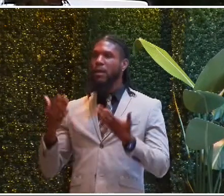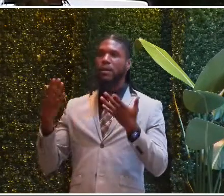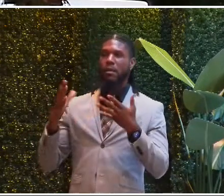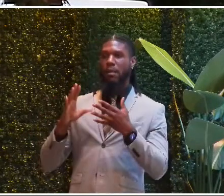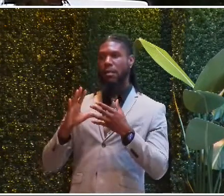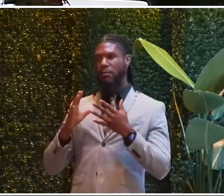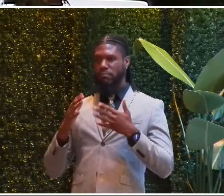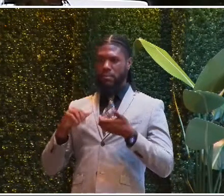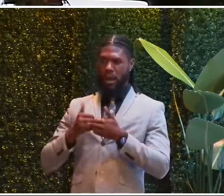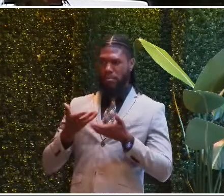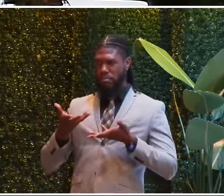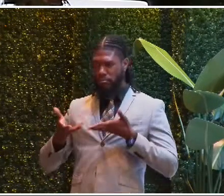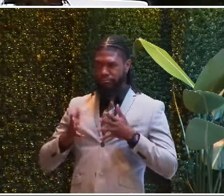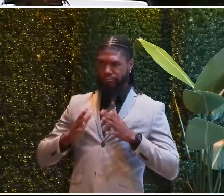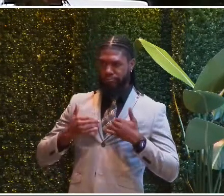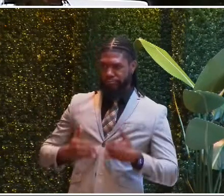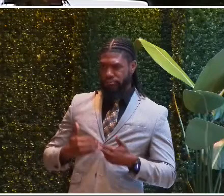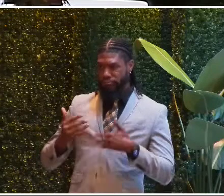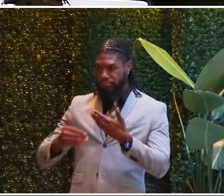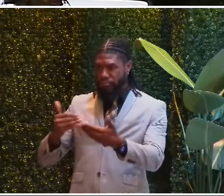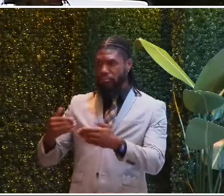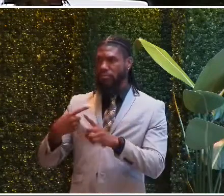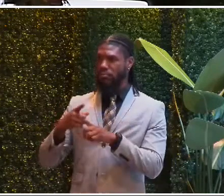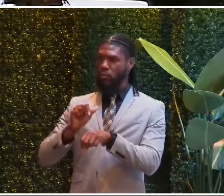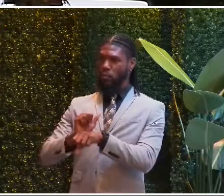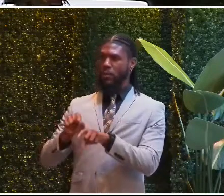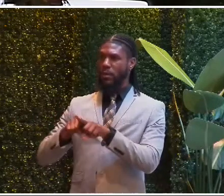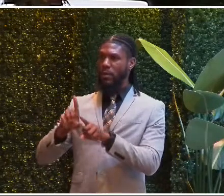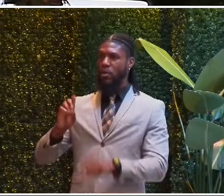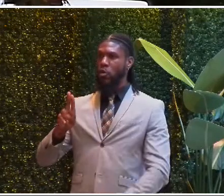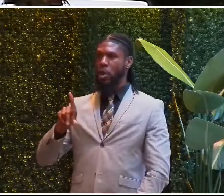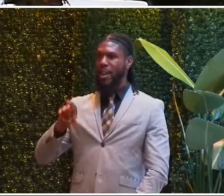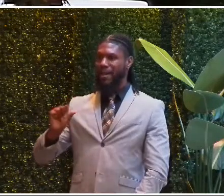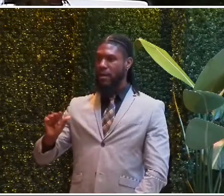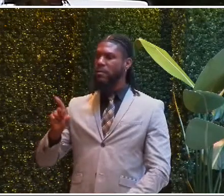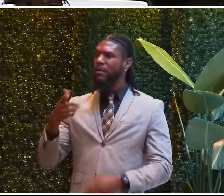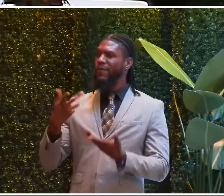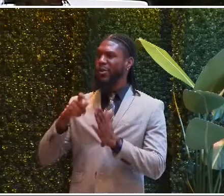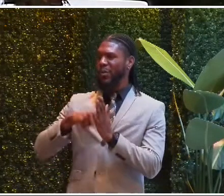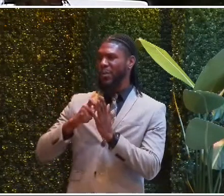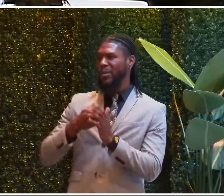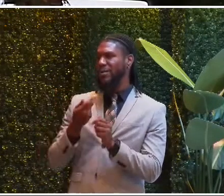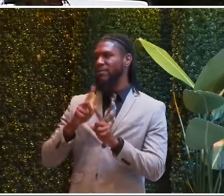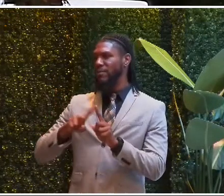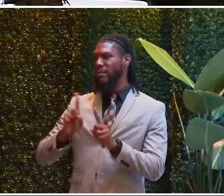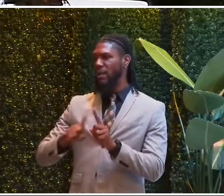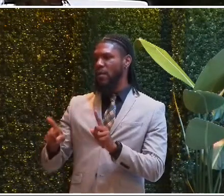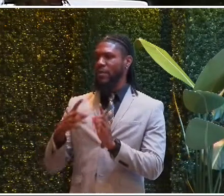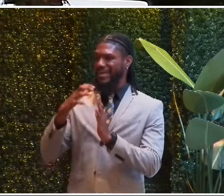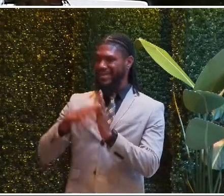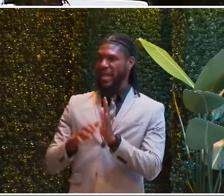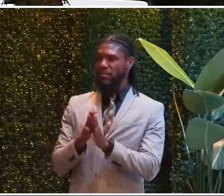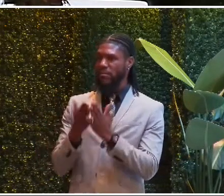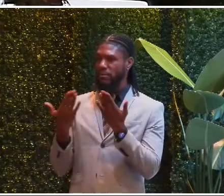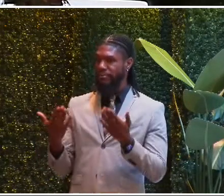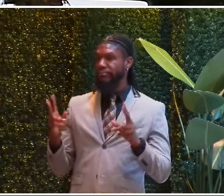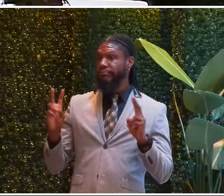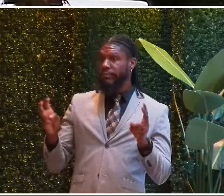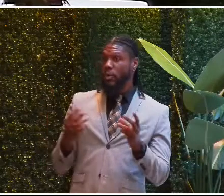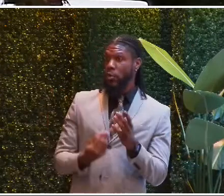her work as a doula. She is the author, editor of several published texts, including Emergent